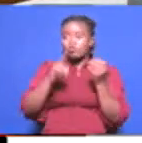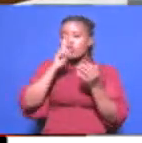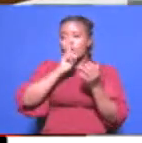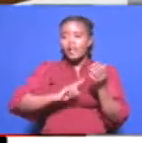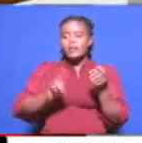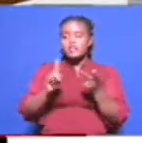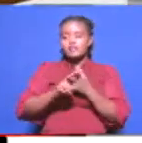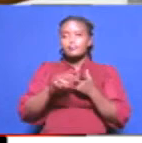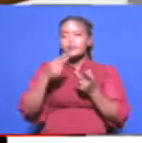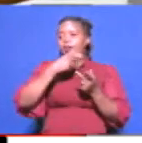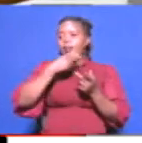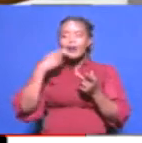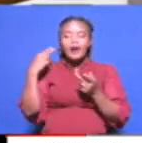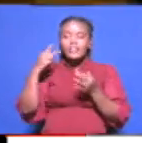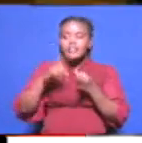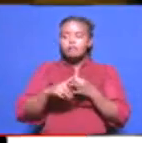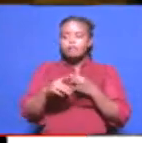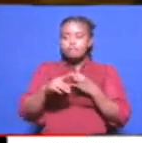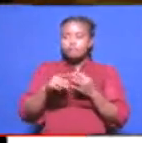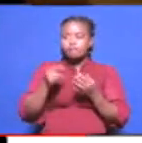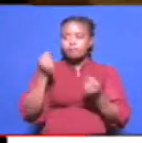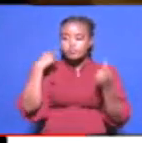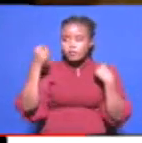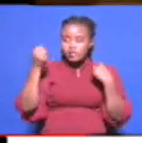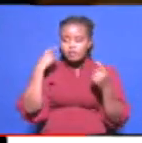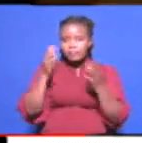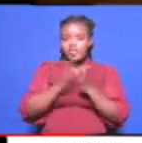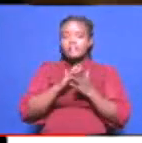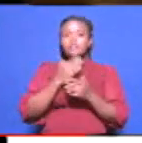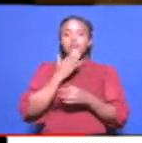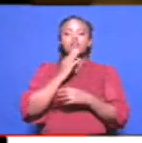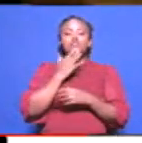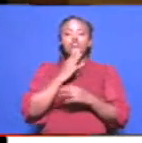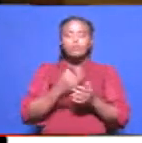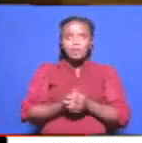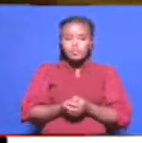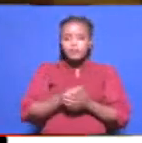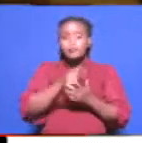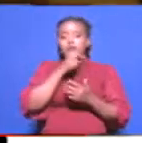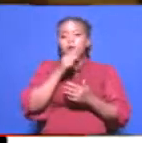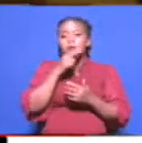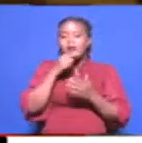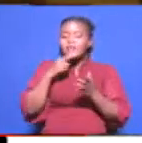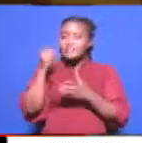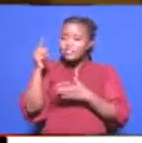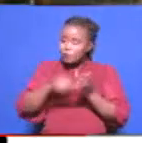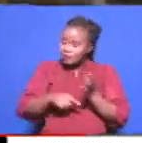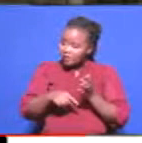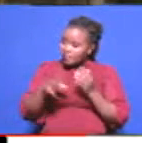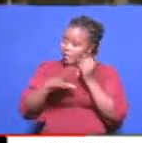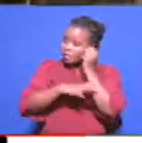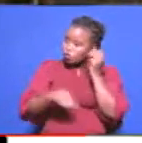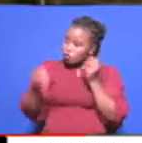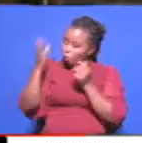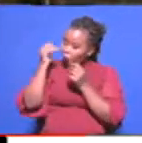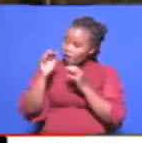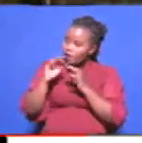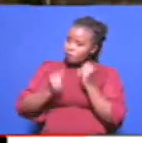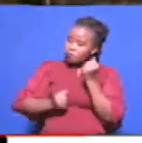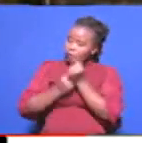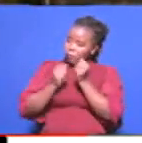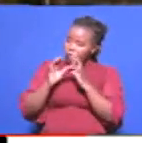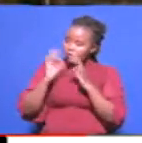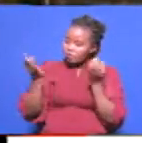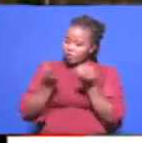leaves, cooking oil and sugar. Chivondo told the court he did it all for his family. Meanwhile,